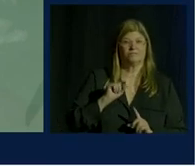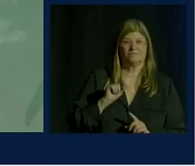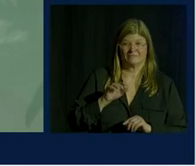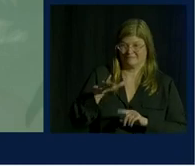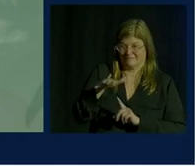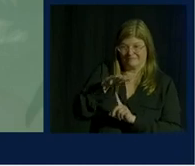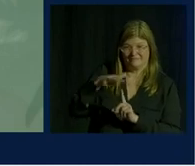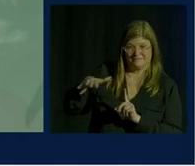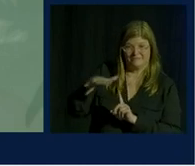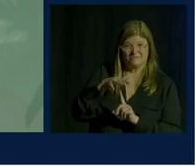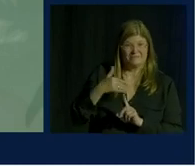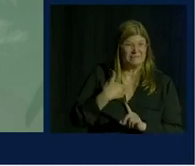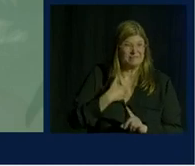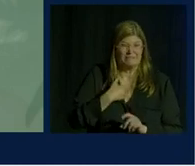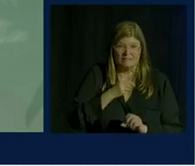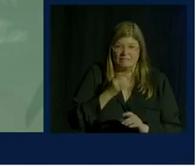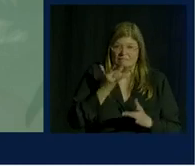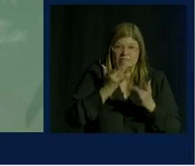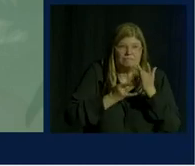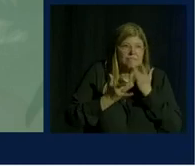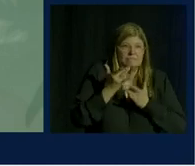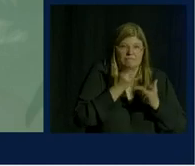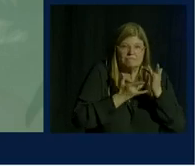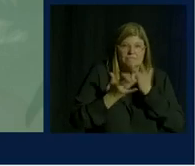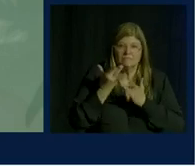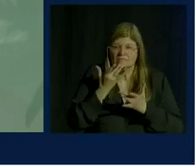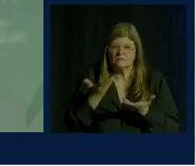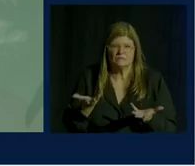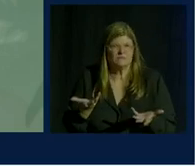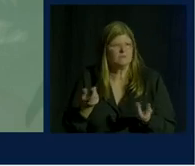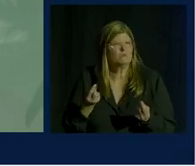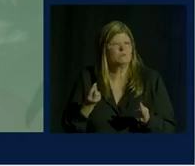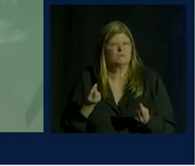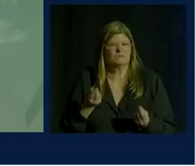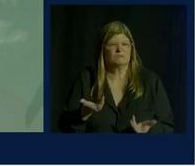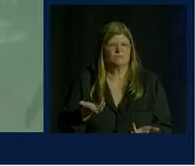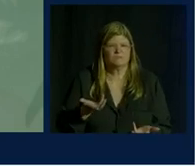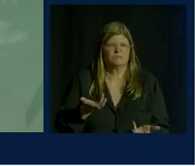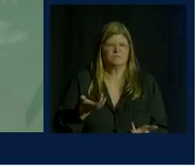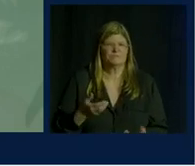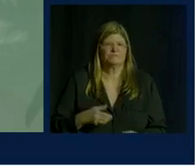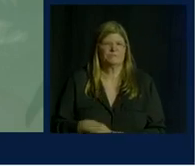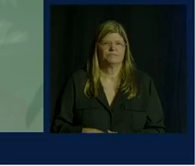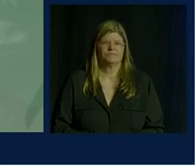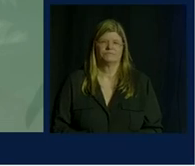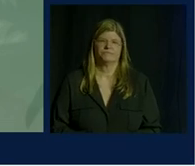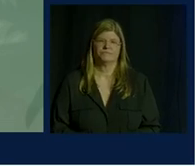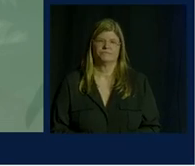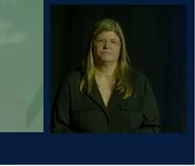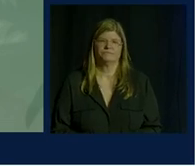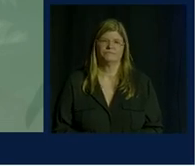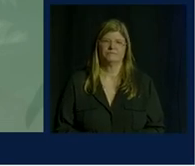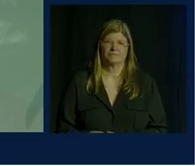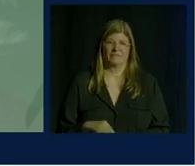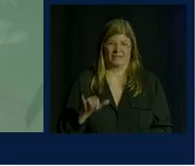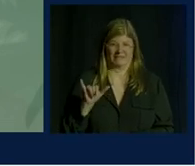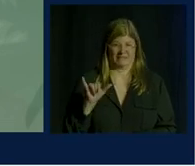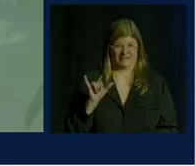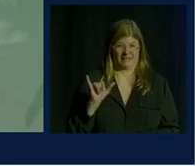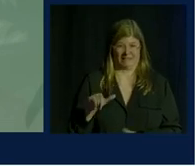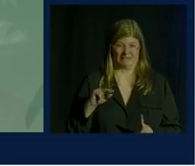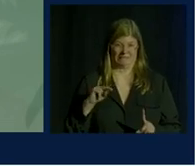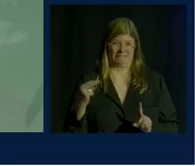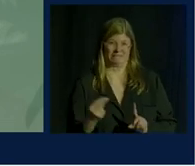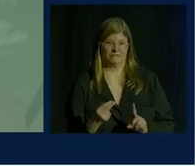have to be confined in that way. And so that is probably the most unique aspect of it, is that we deliver the